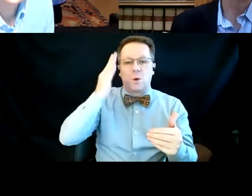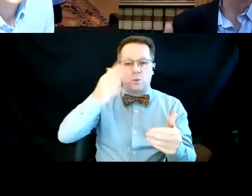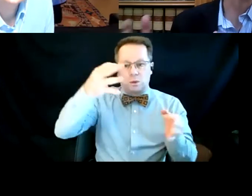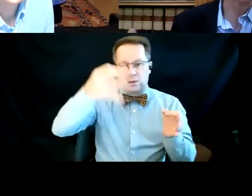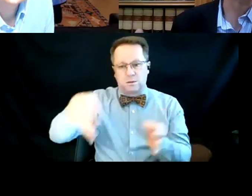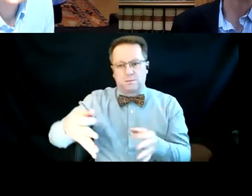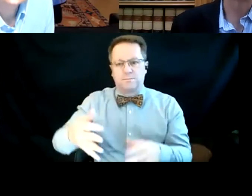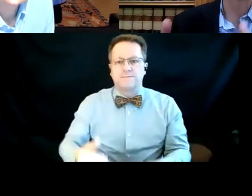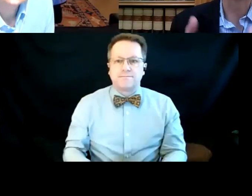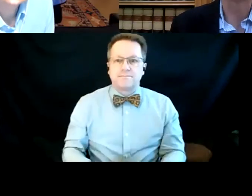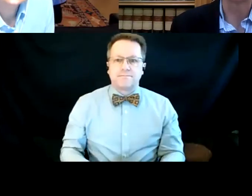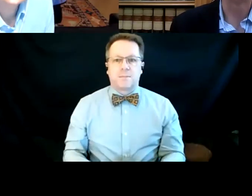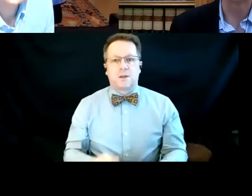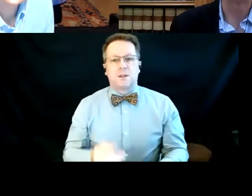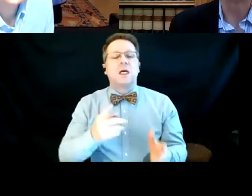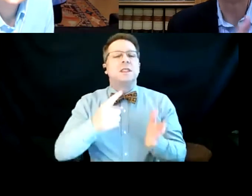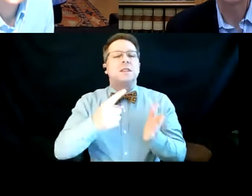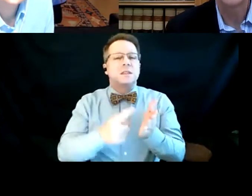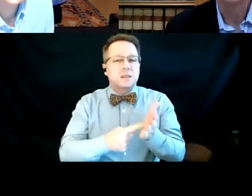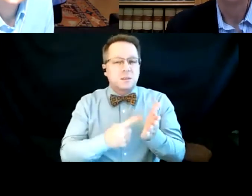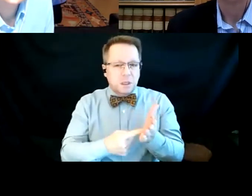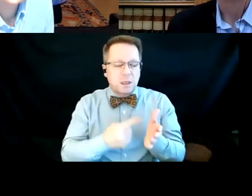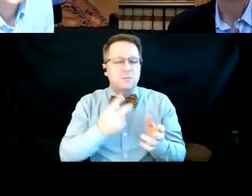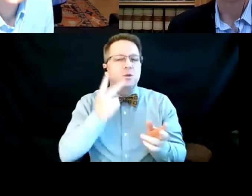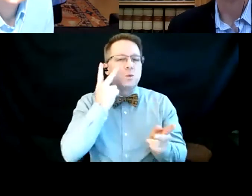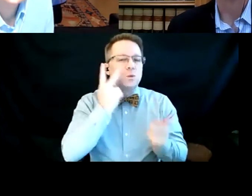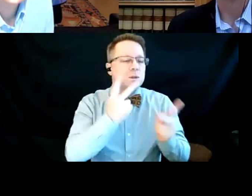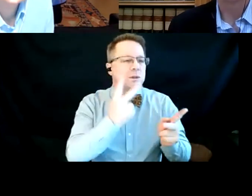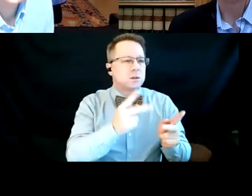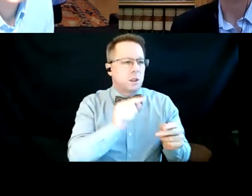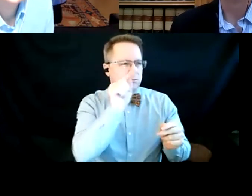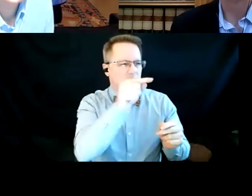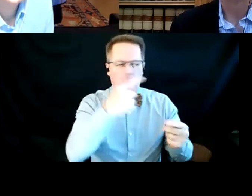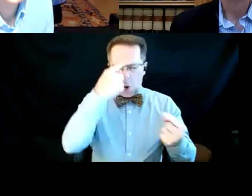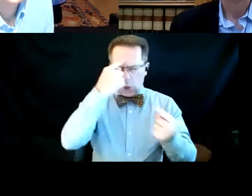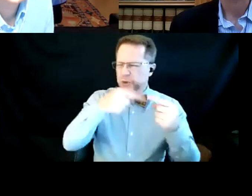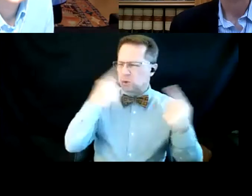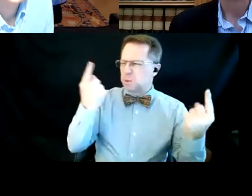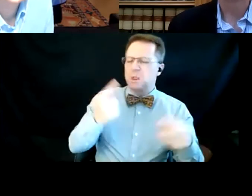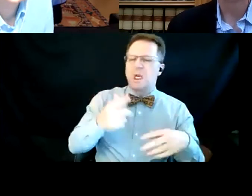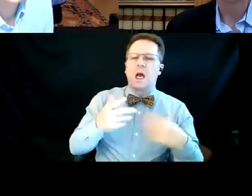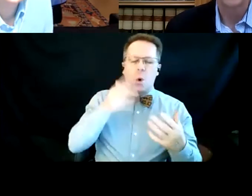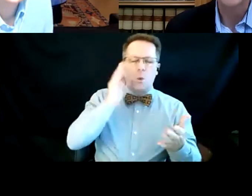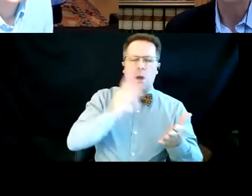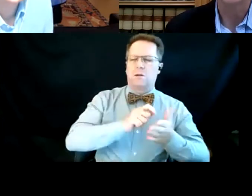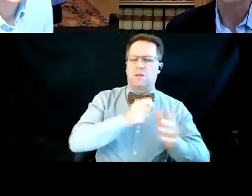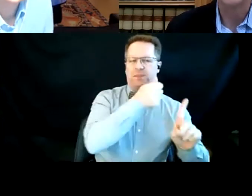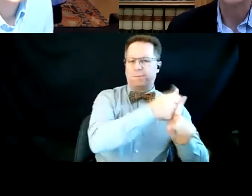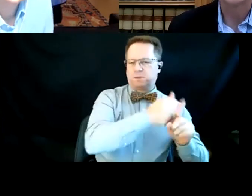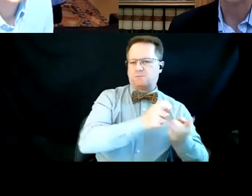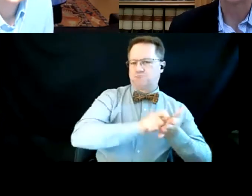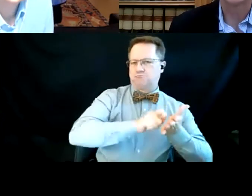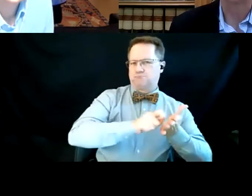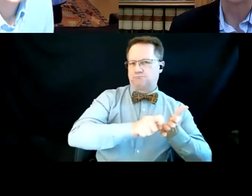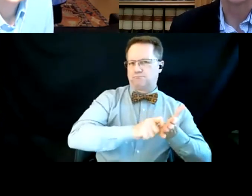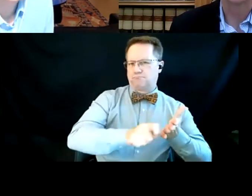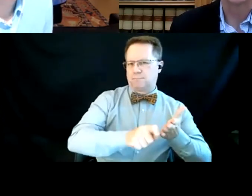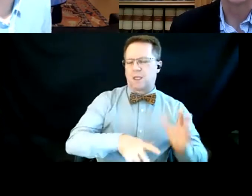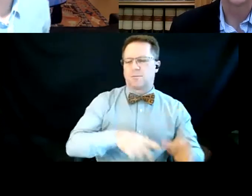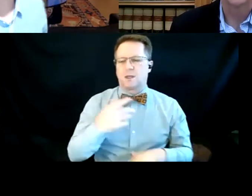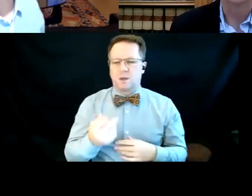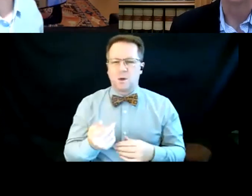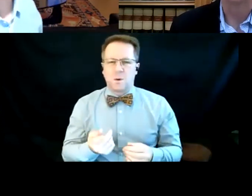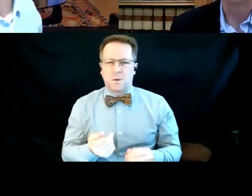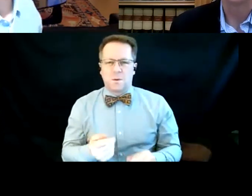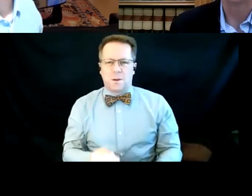sometimes you see dissenting justices write opinions about why what the court did was outrageous. But one of the real constraints on